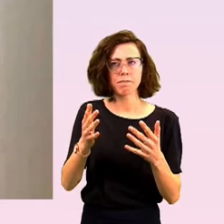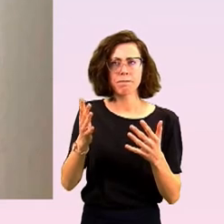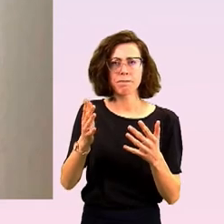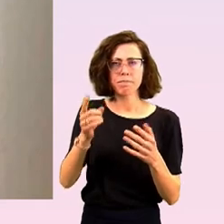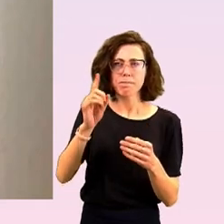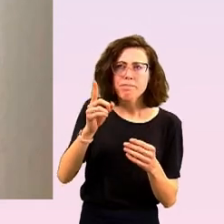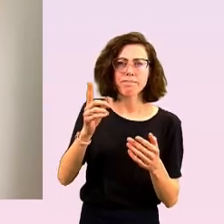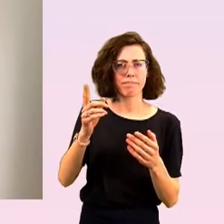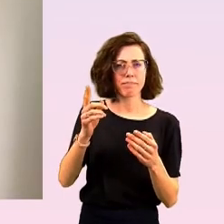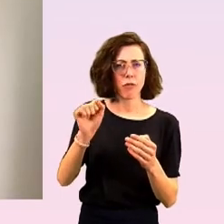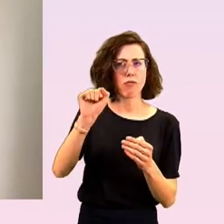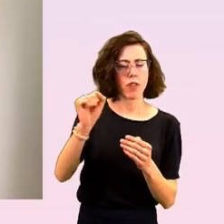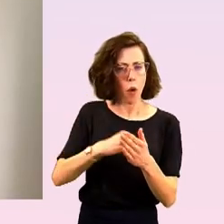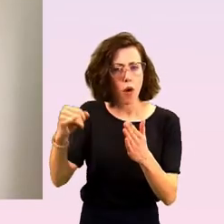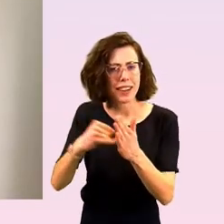sense?